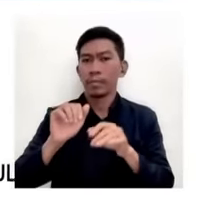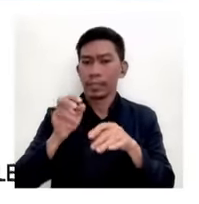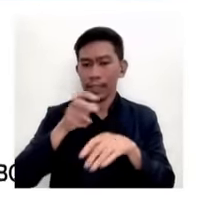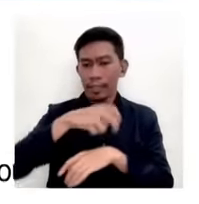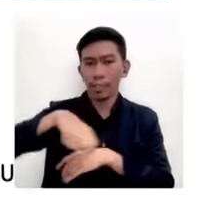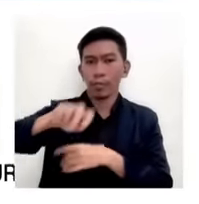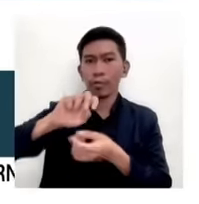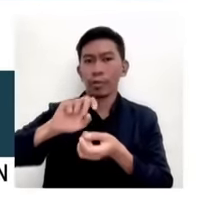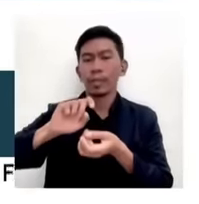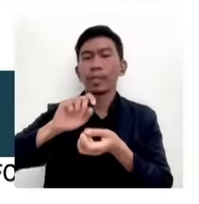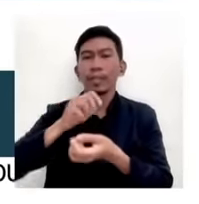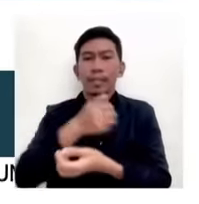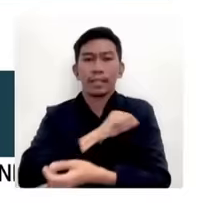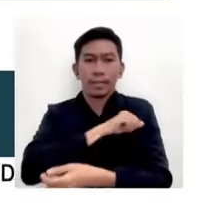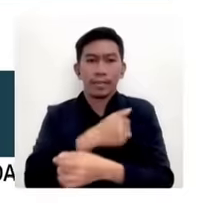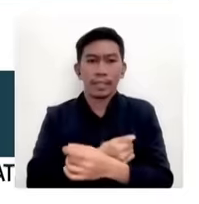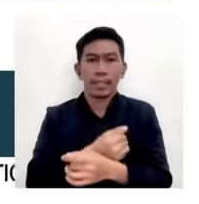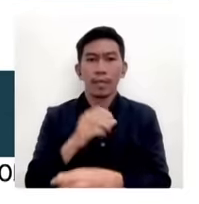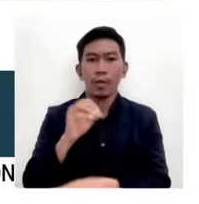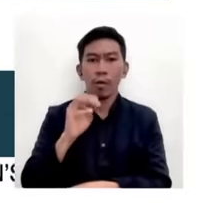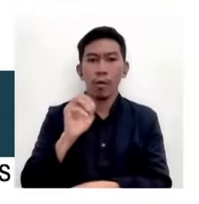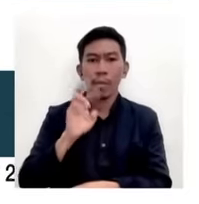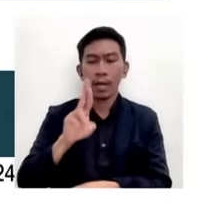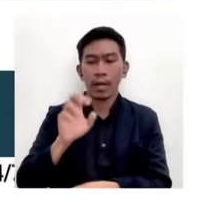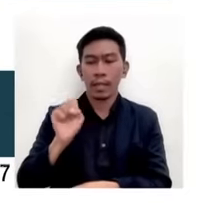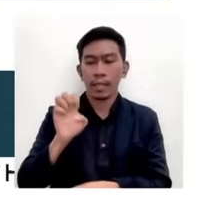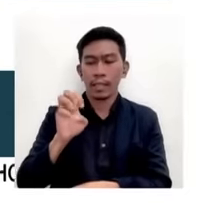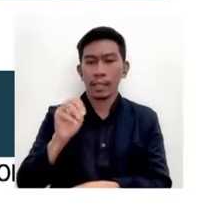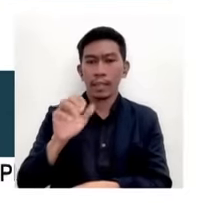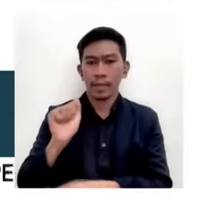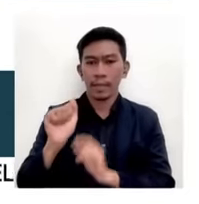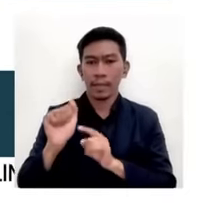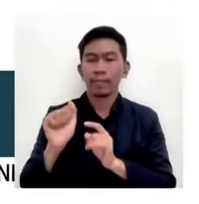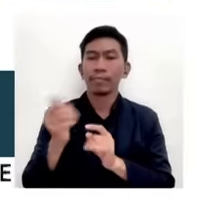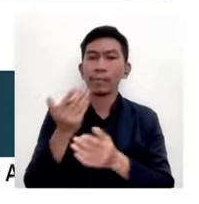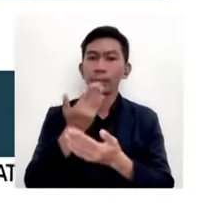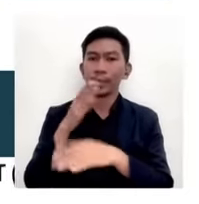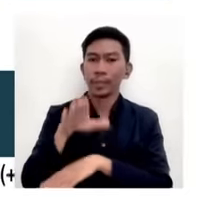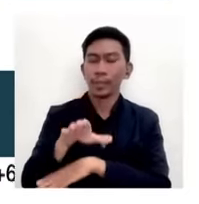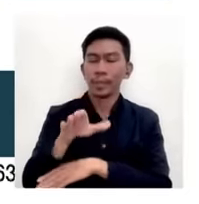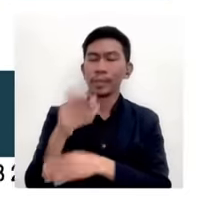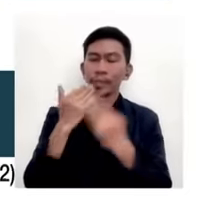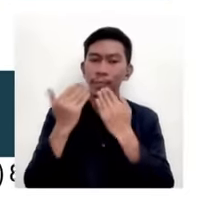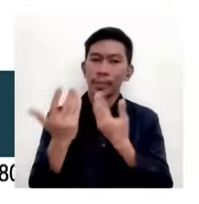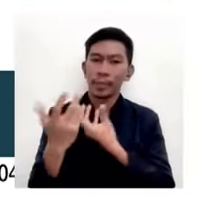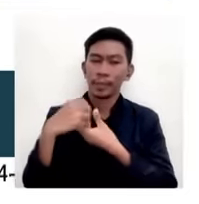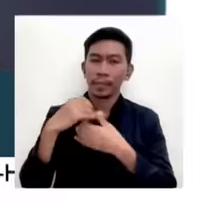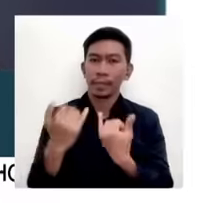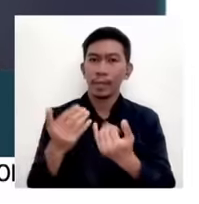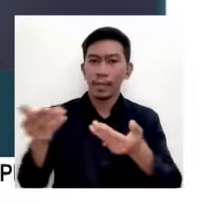Deputy Parliament Speaker Sema, magandang hapon po. Thank you for joining us today and welcome to the program.